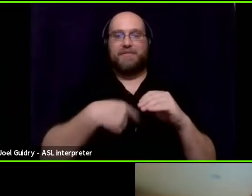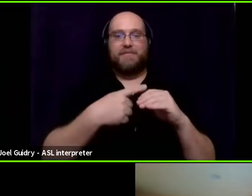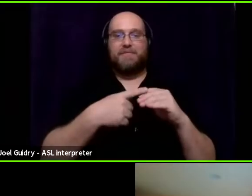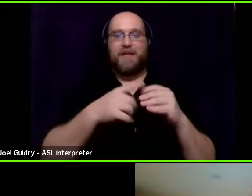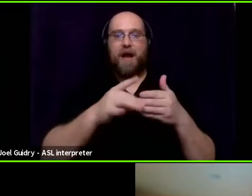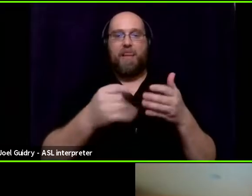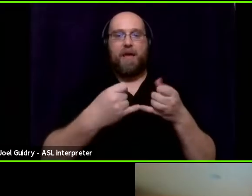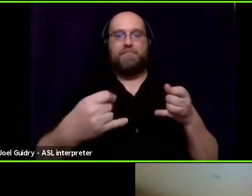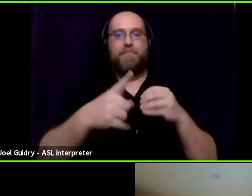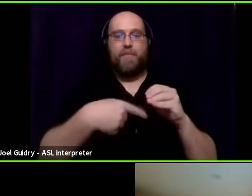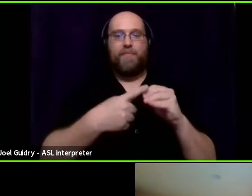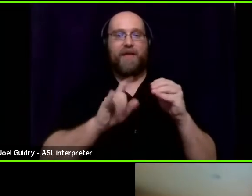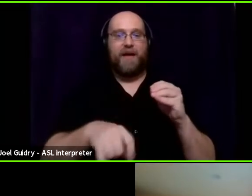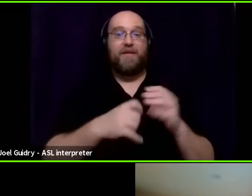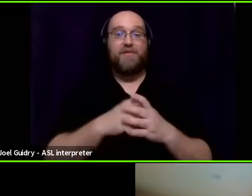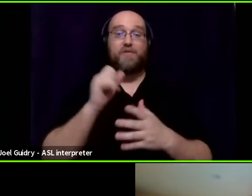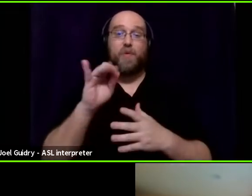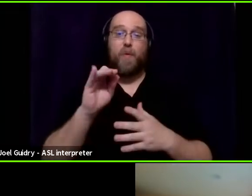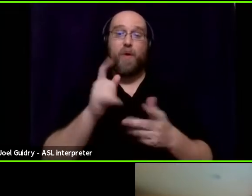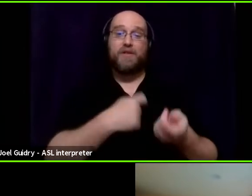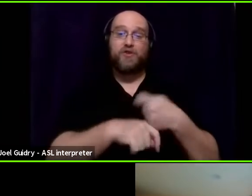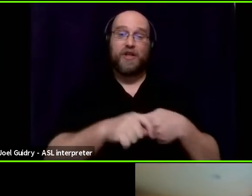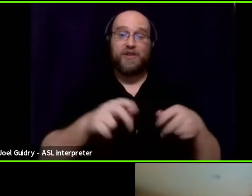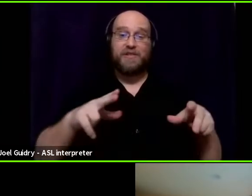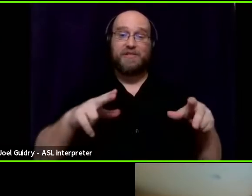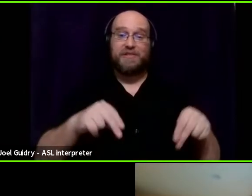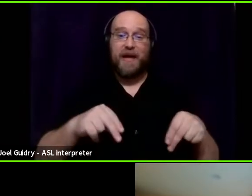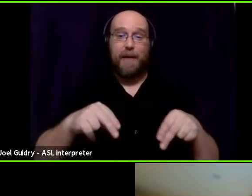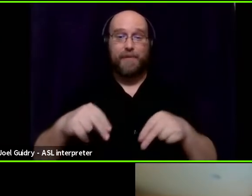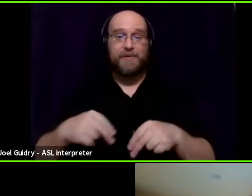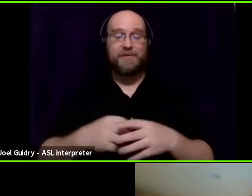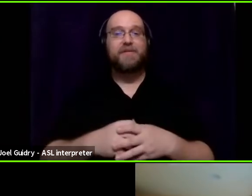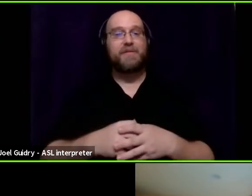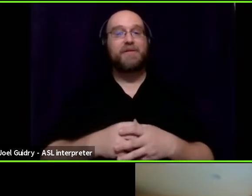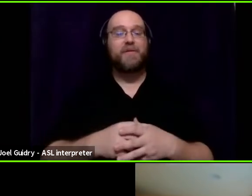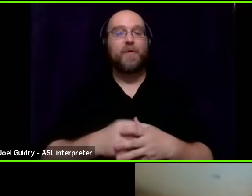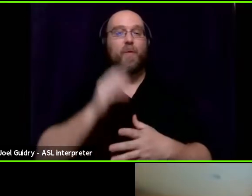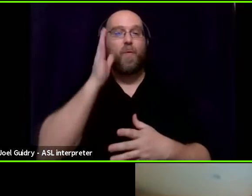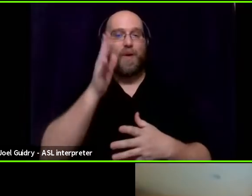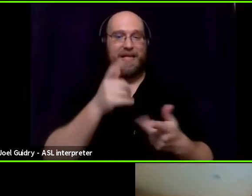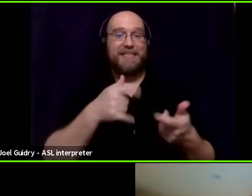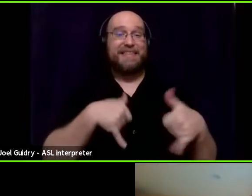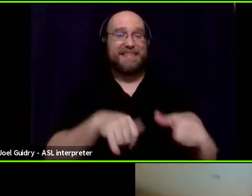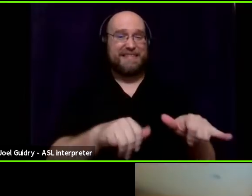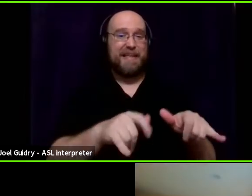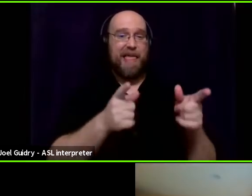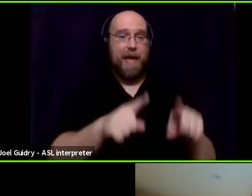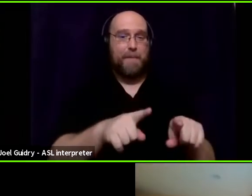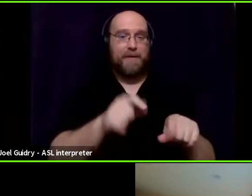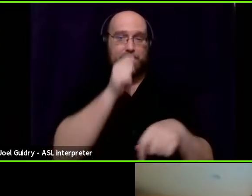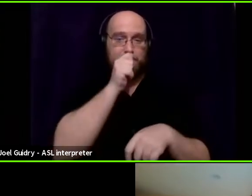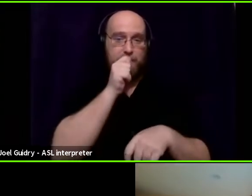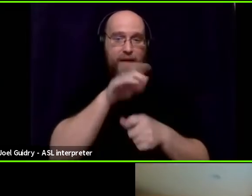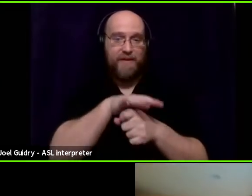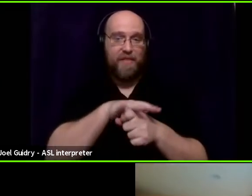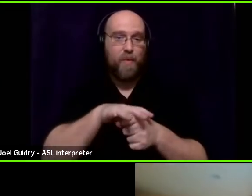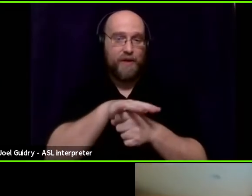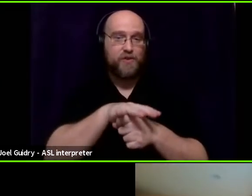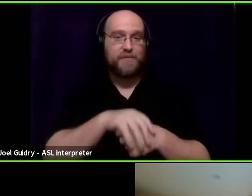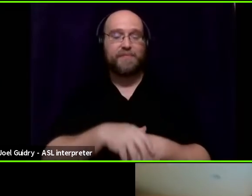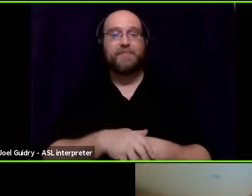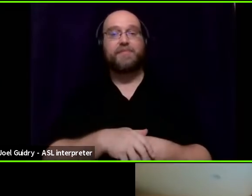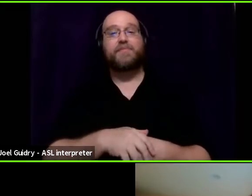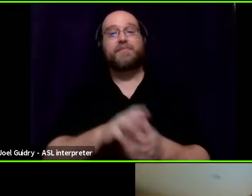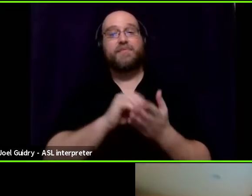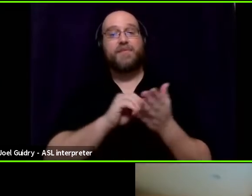Changing diapers would still be happening in a private location, and the student would